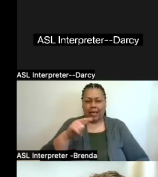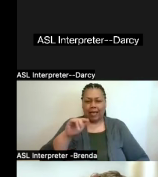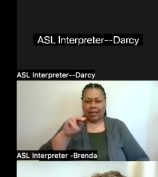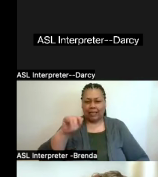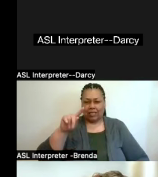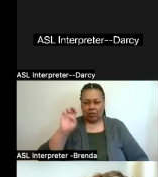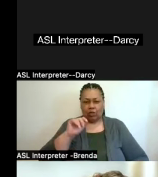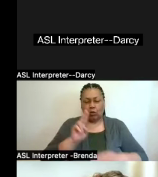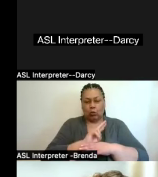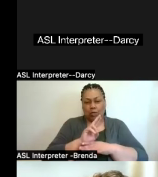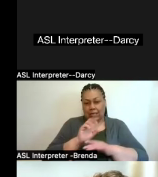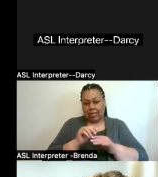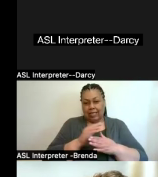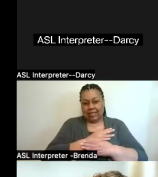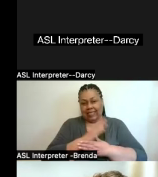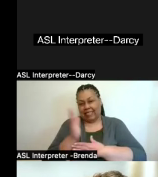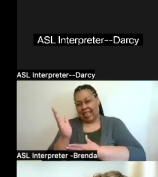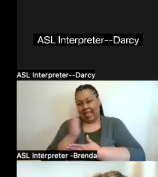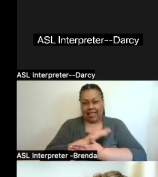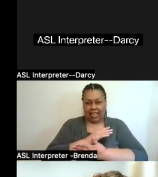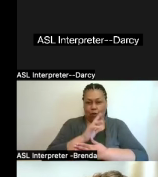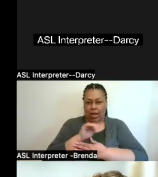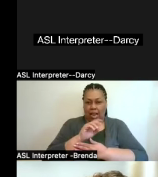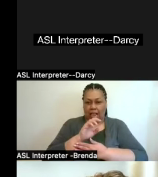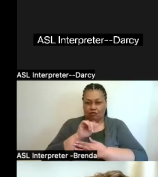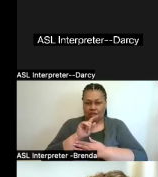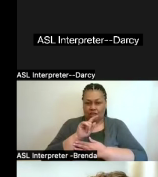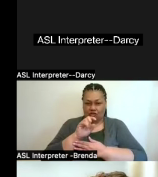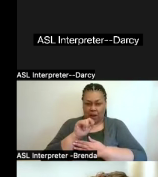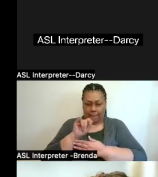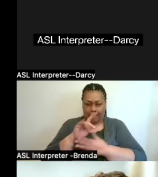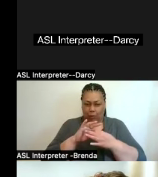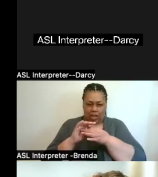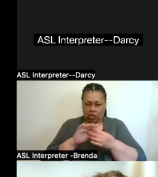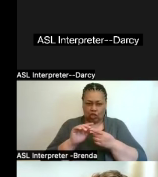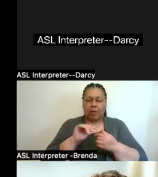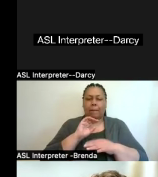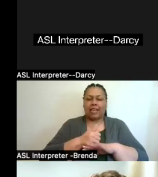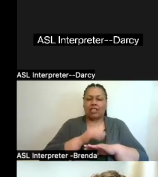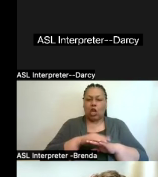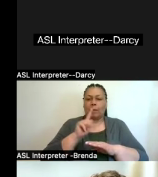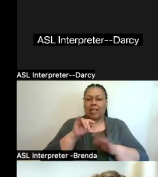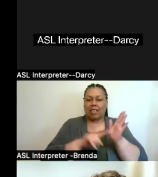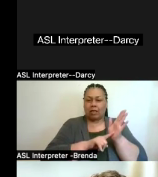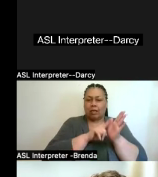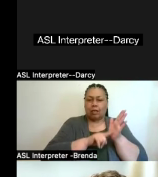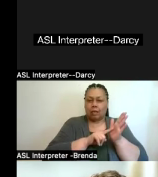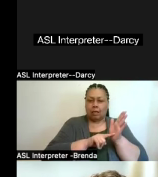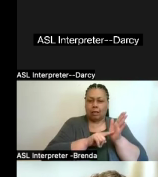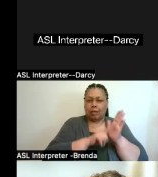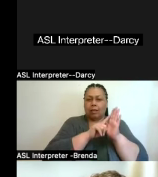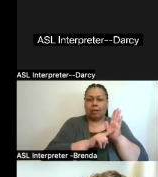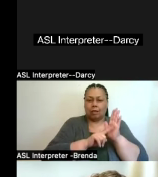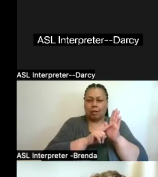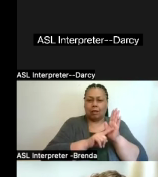scaling relationship based on the peak P-wave displacement. And so